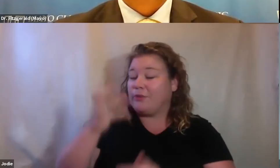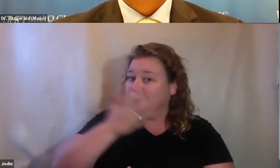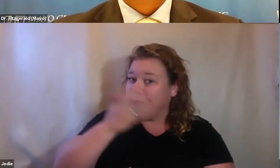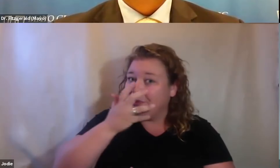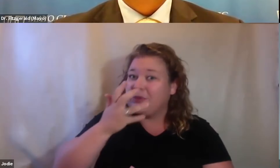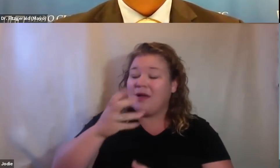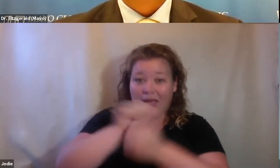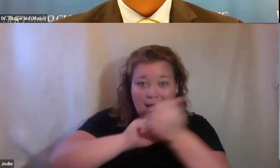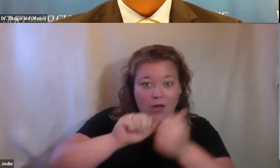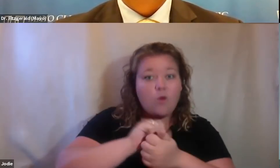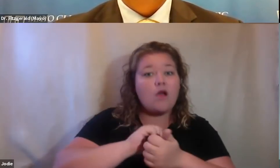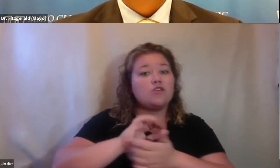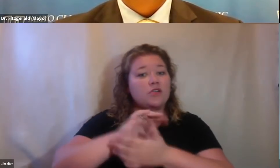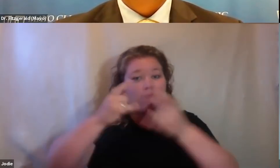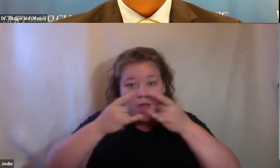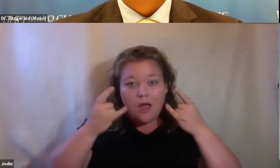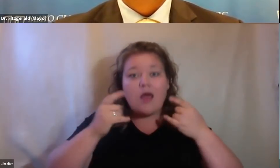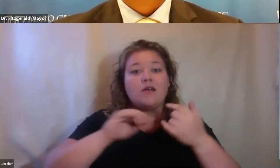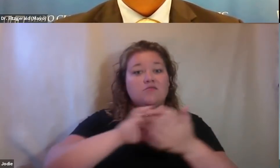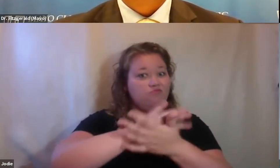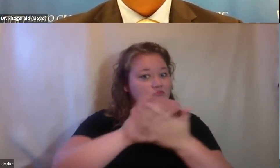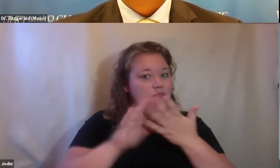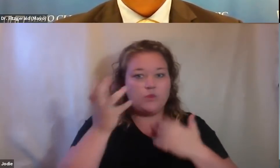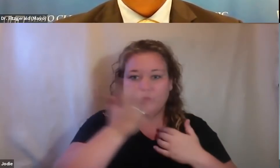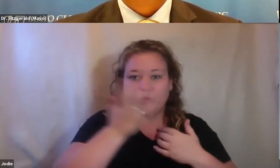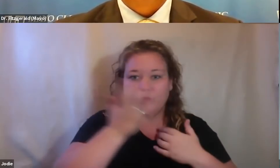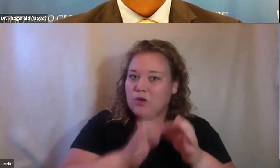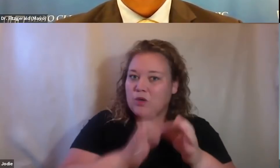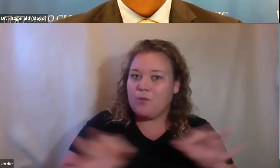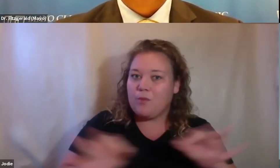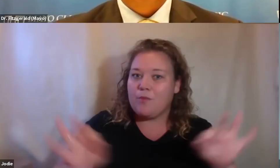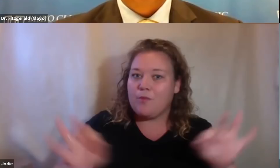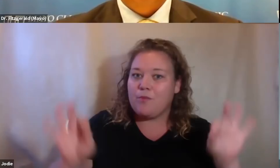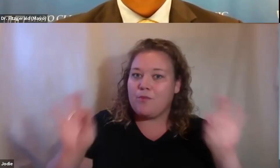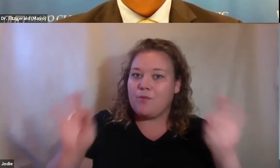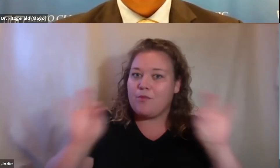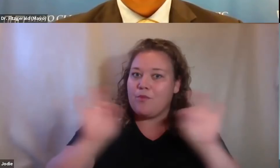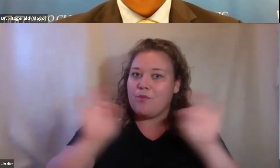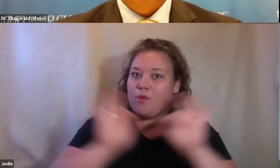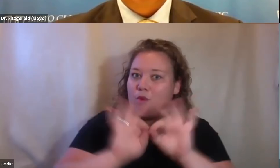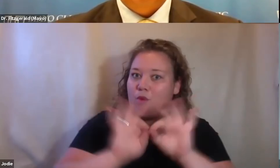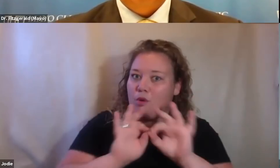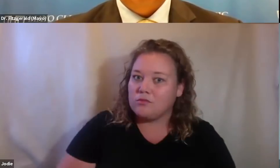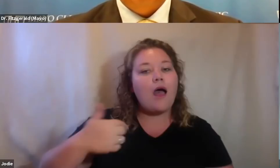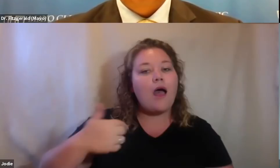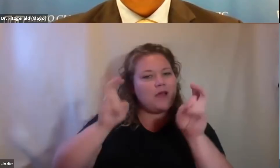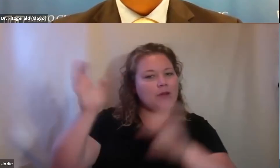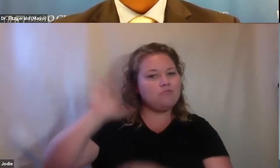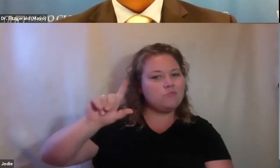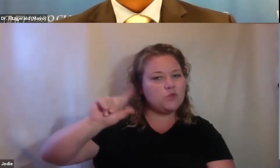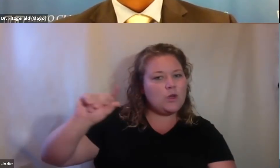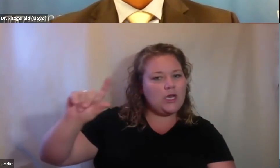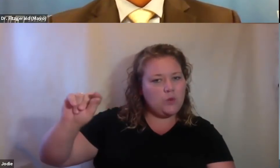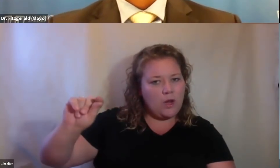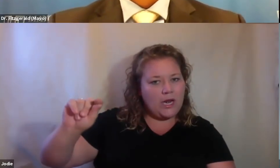on this topic in February of 2020, it was infection control and features like that are how we win the war, and that continues to be the